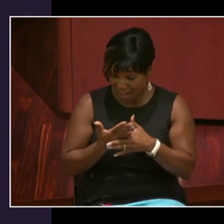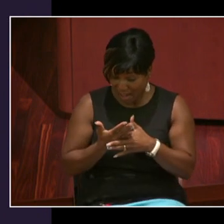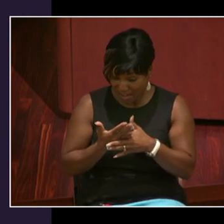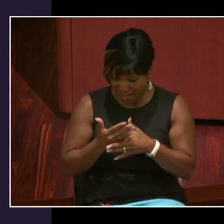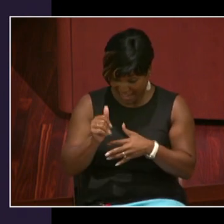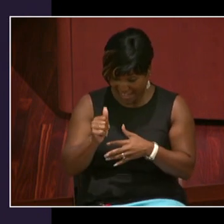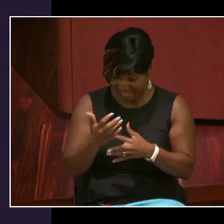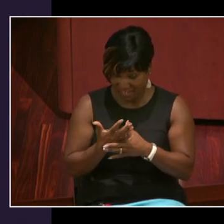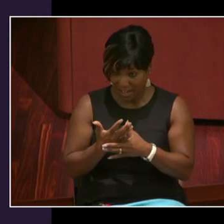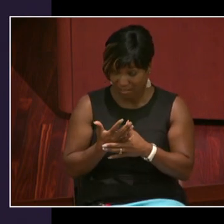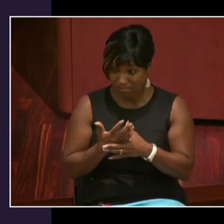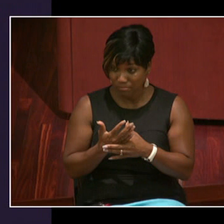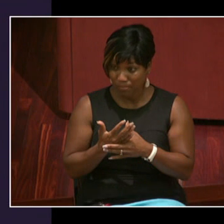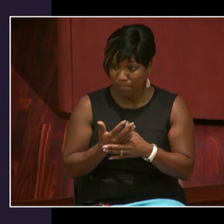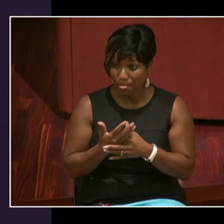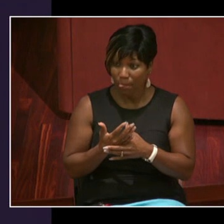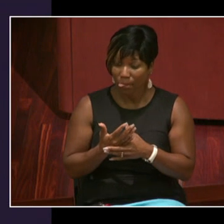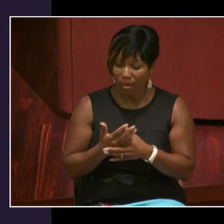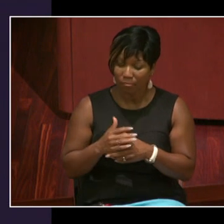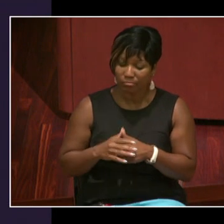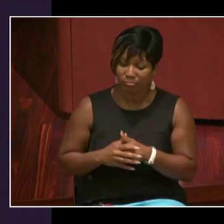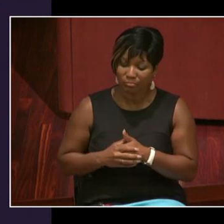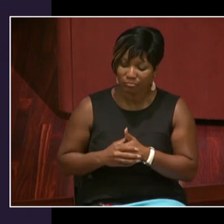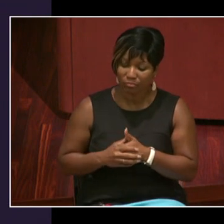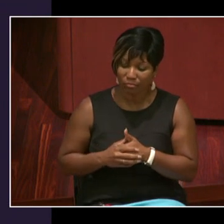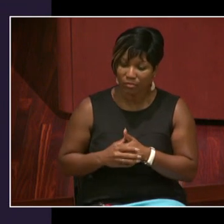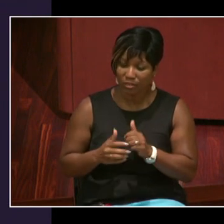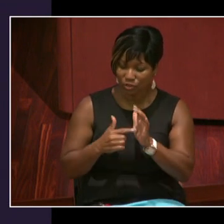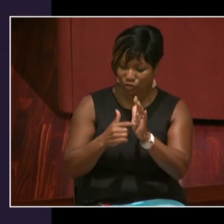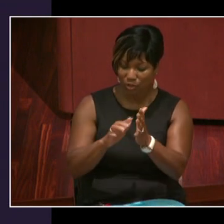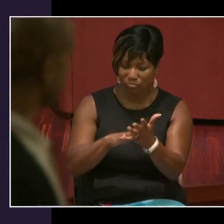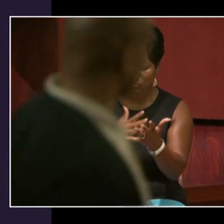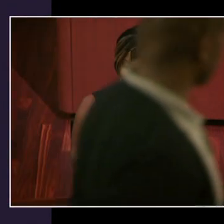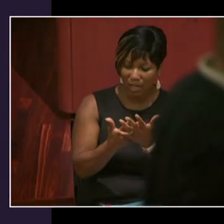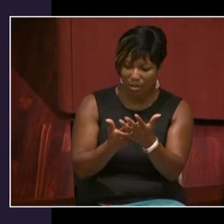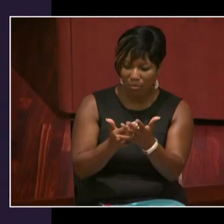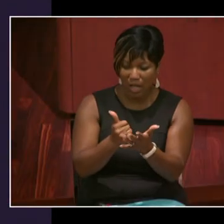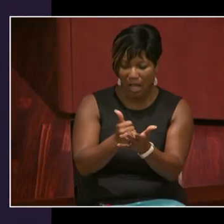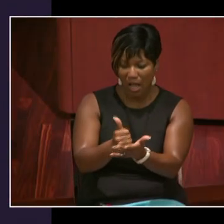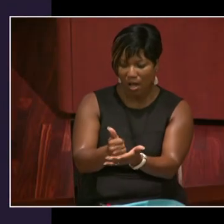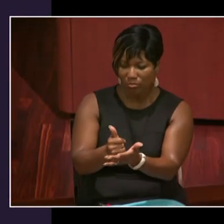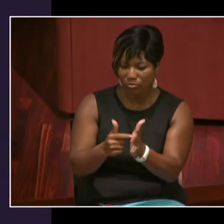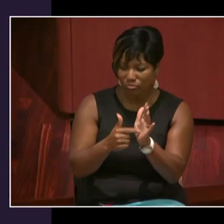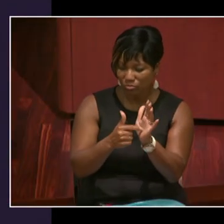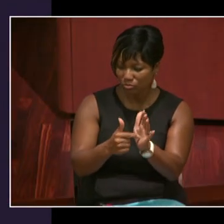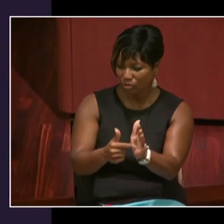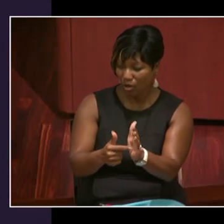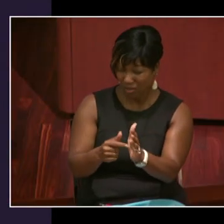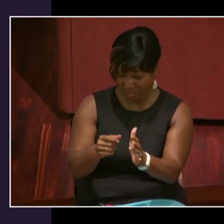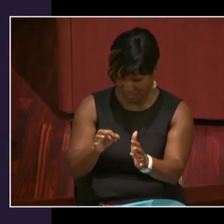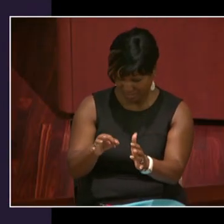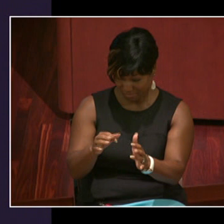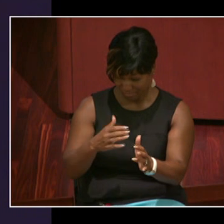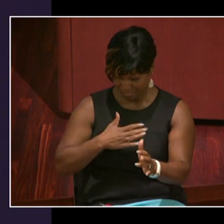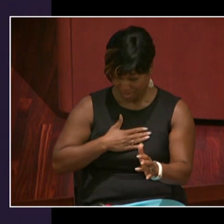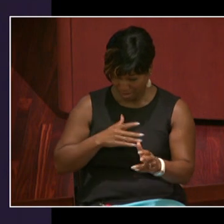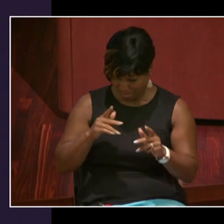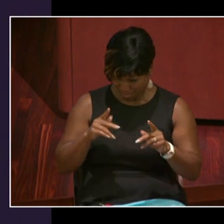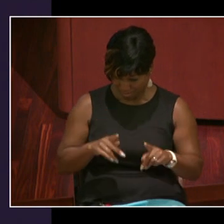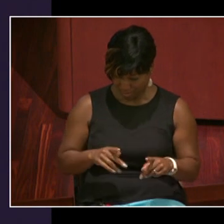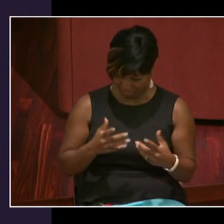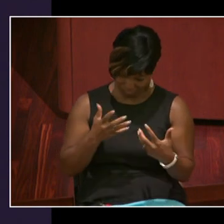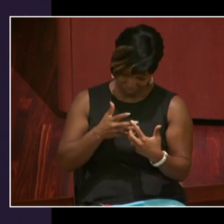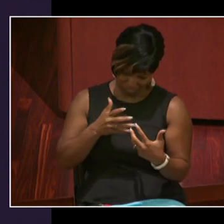through this table that we've put together. It helps you kind of walk through, does my person even meet the parameters to have an